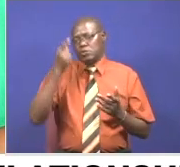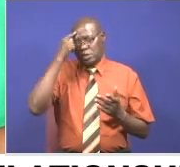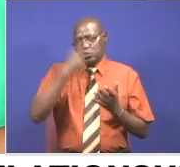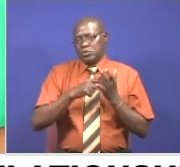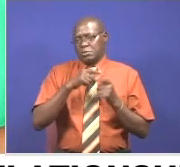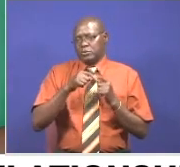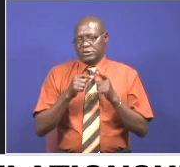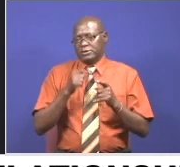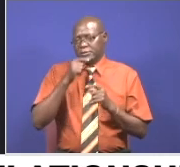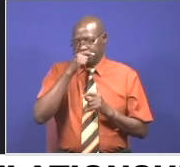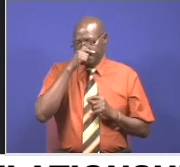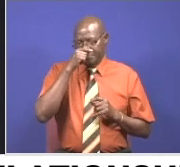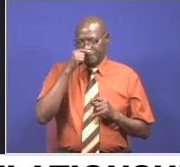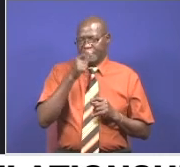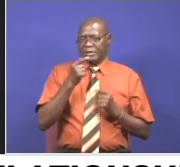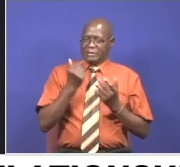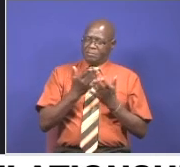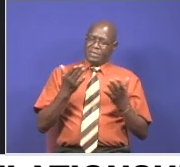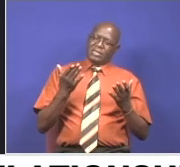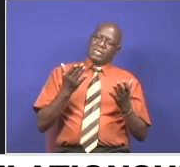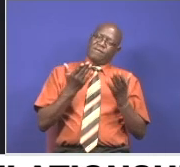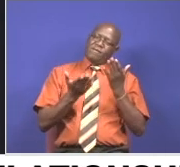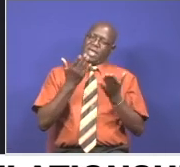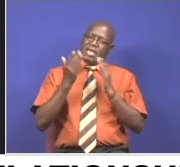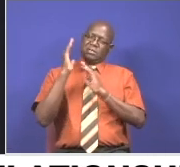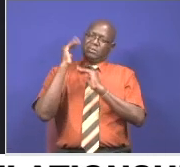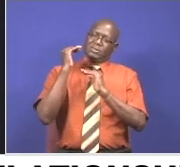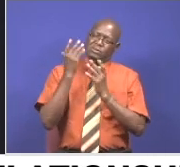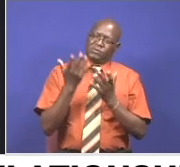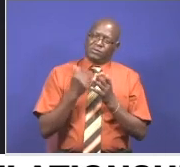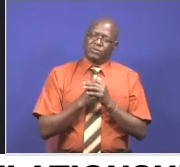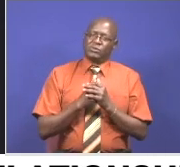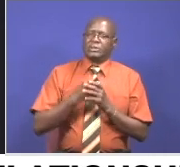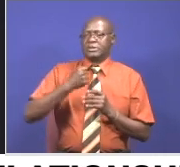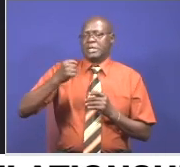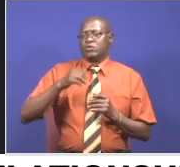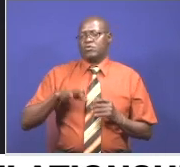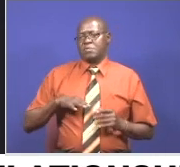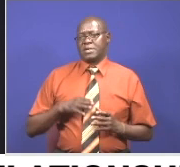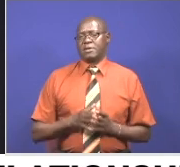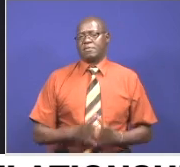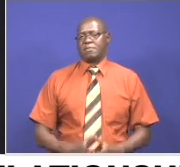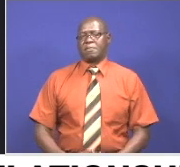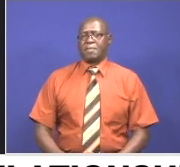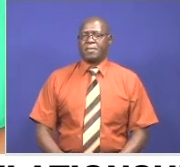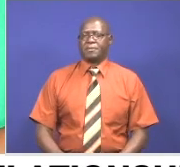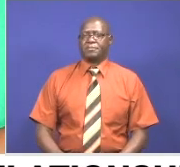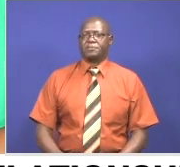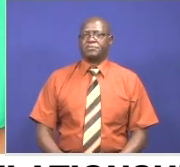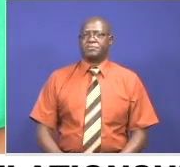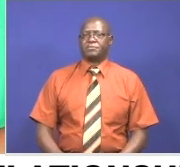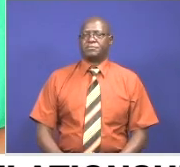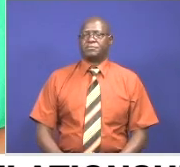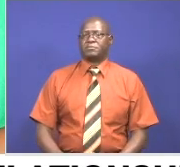Is it something that is a fair expectation on the side of women? I don't think